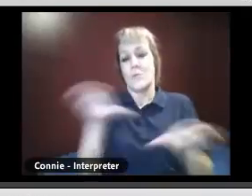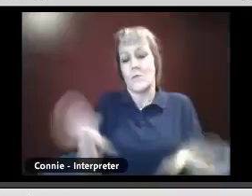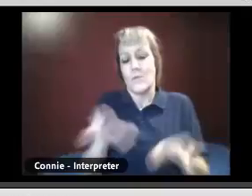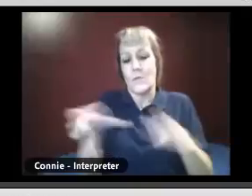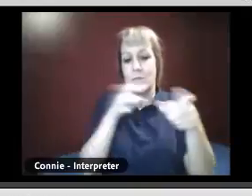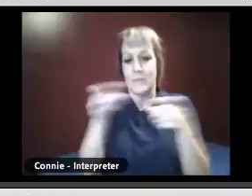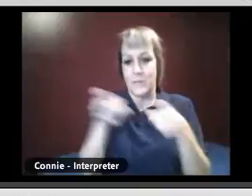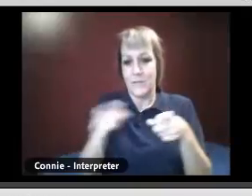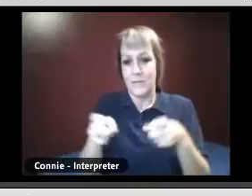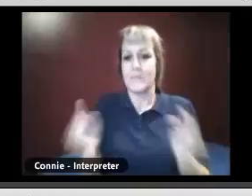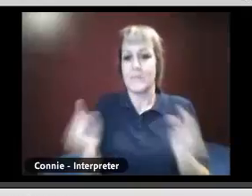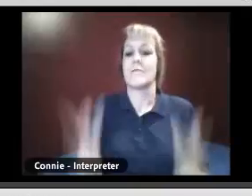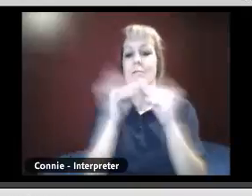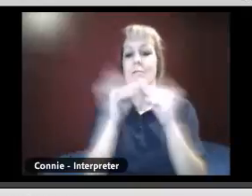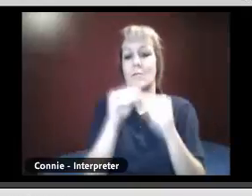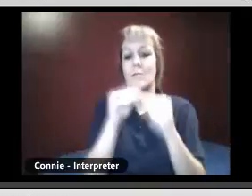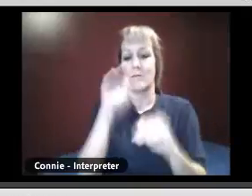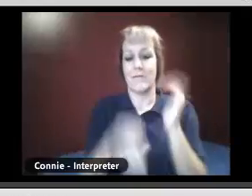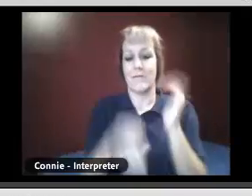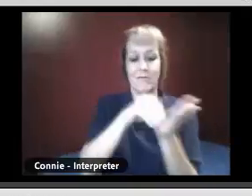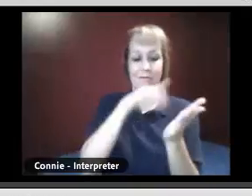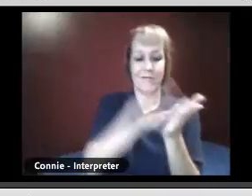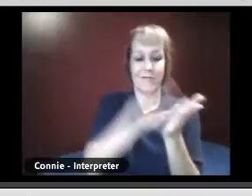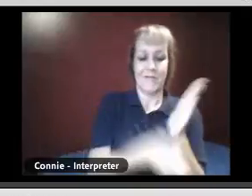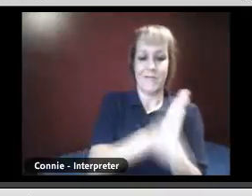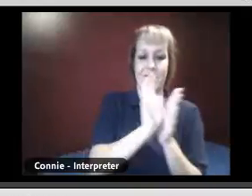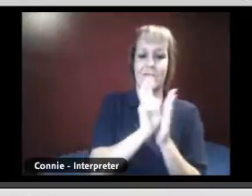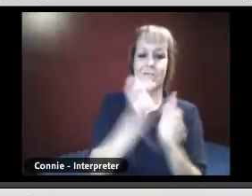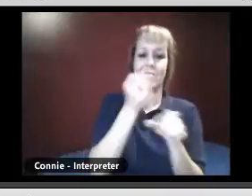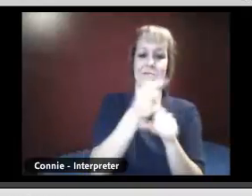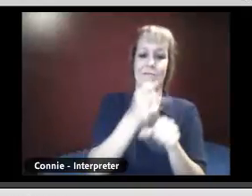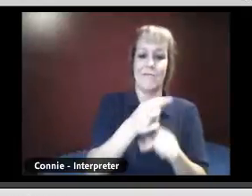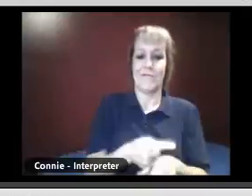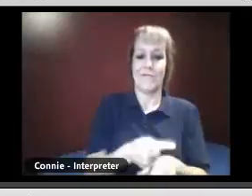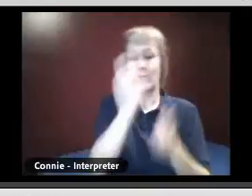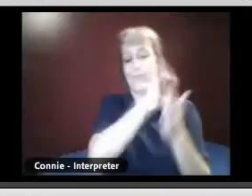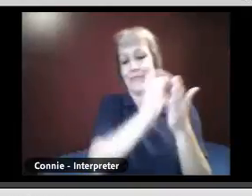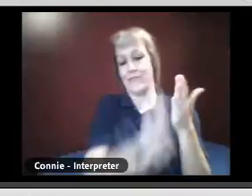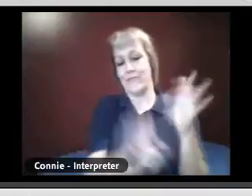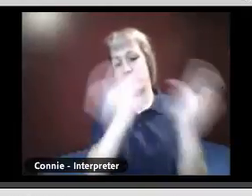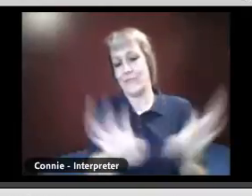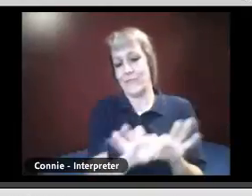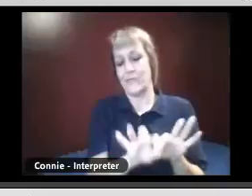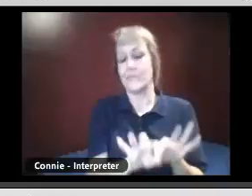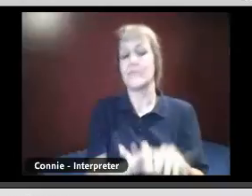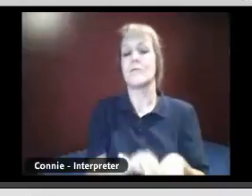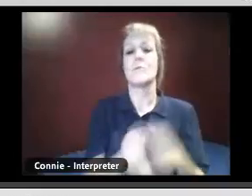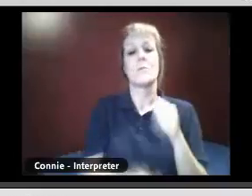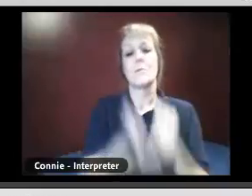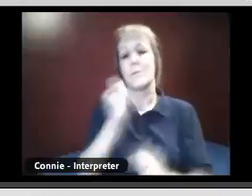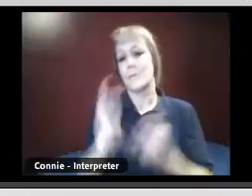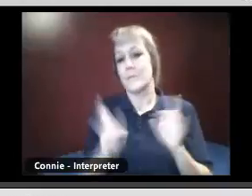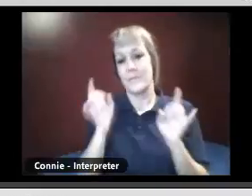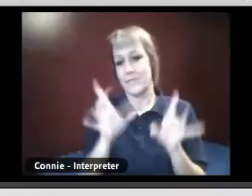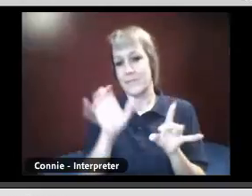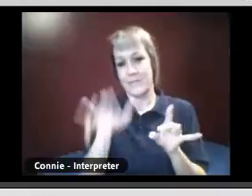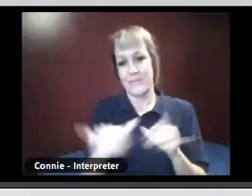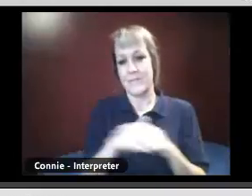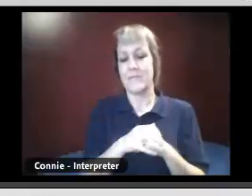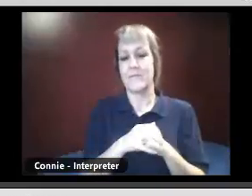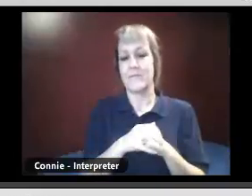that performance, doing the performance appraisal or completing that form that most people don't like to do, but